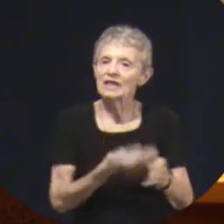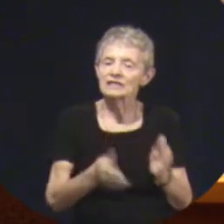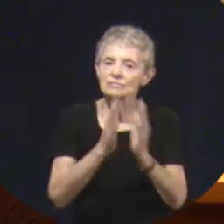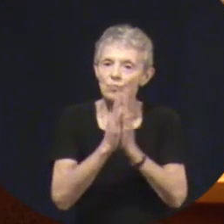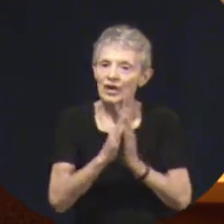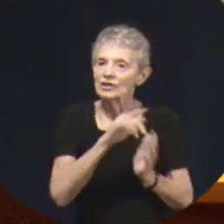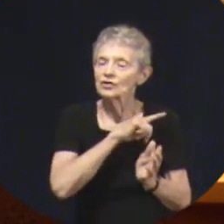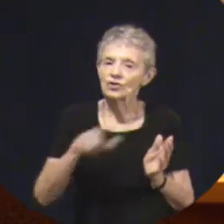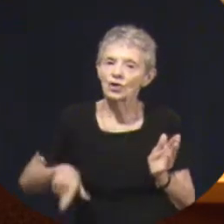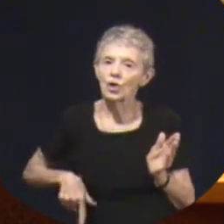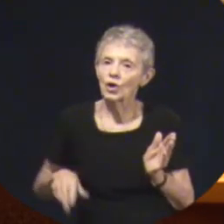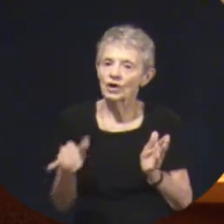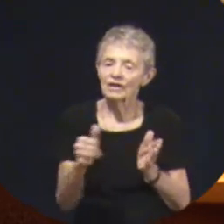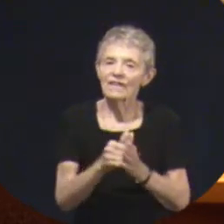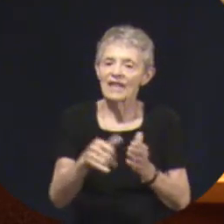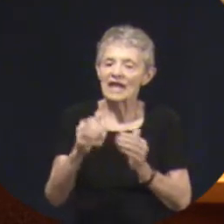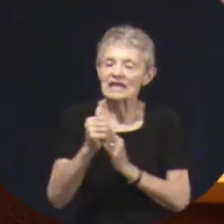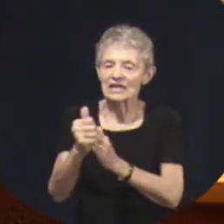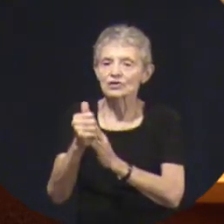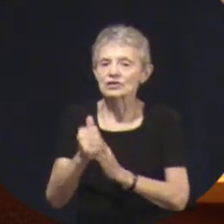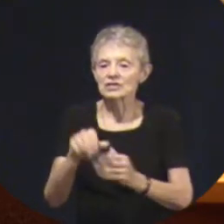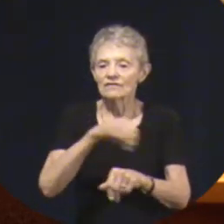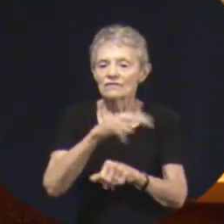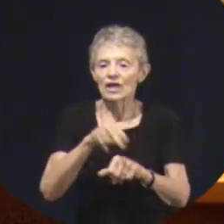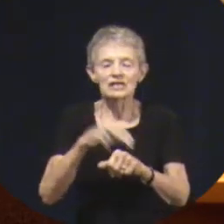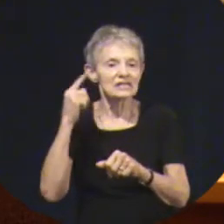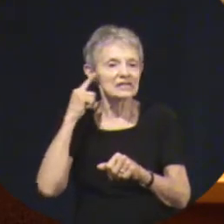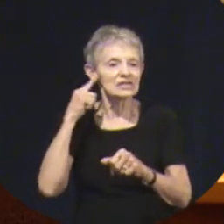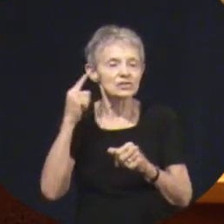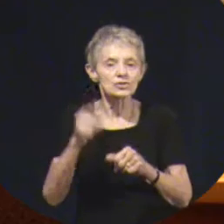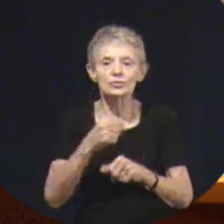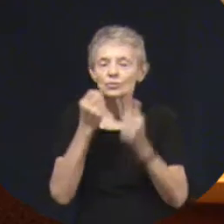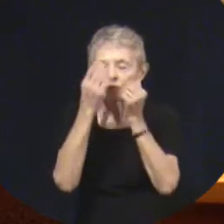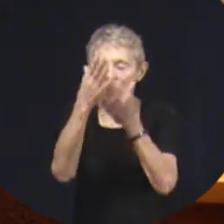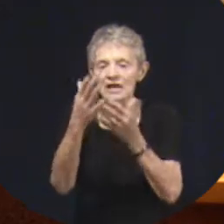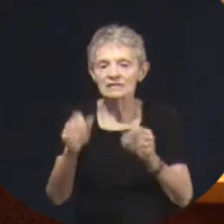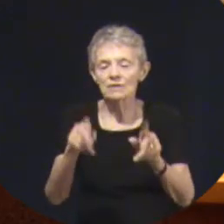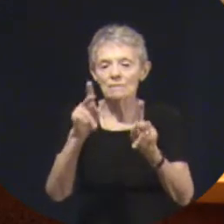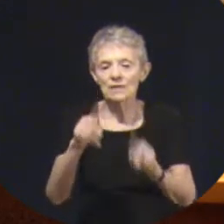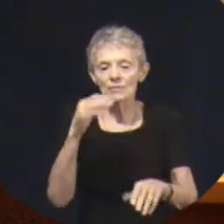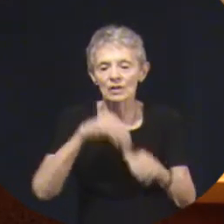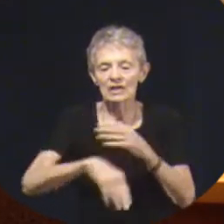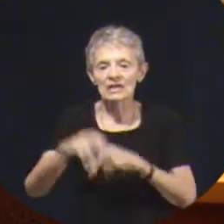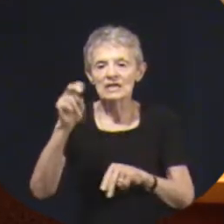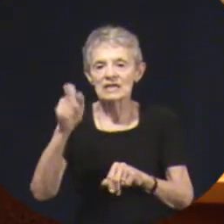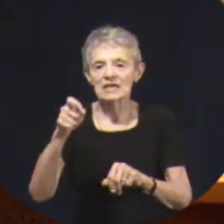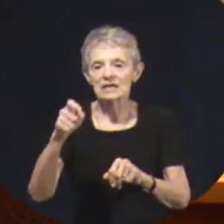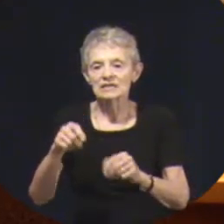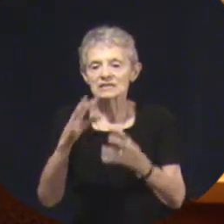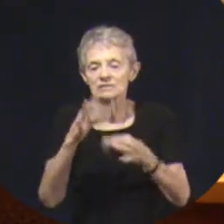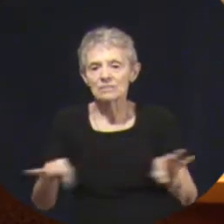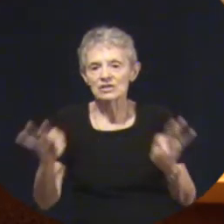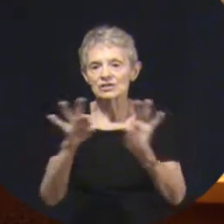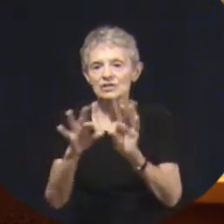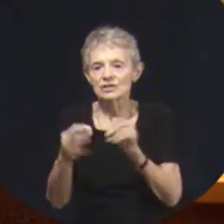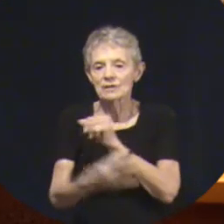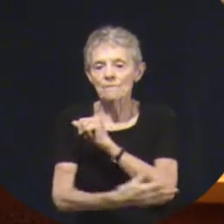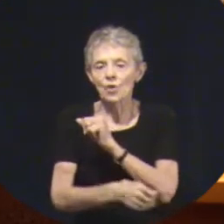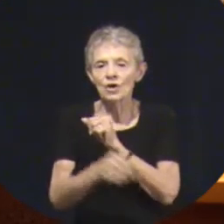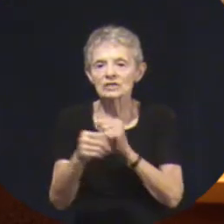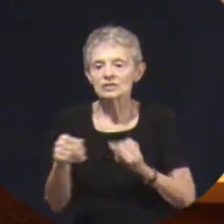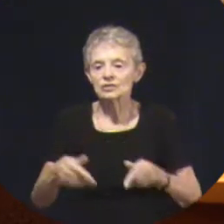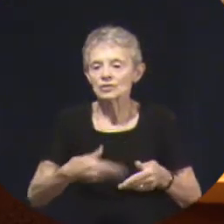prayer. That leaders of nations listen to the cries of their people in need, especially the poorest and those who live as